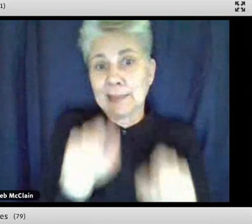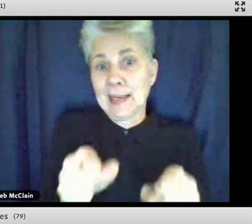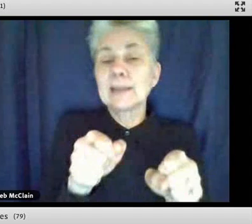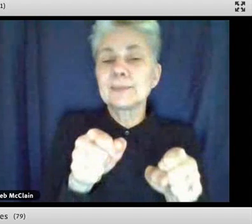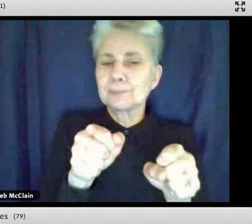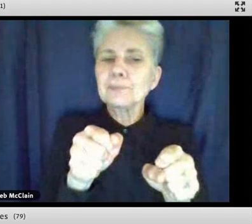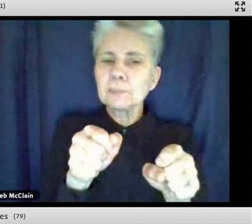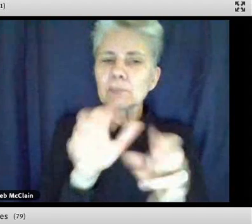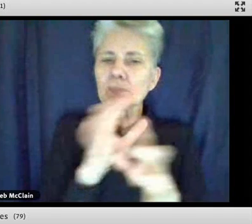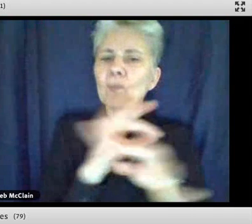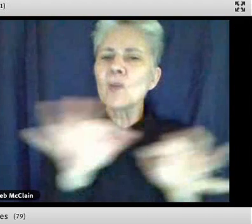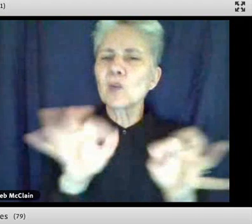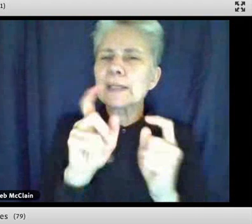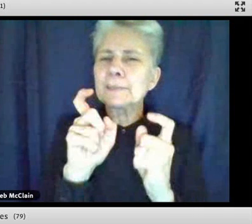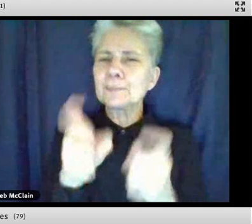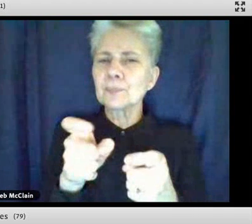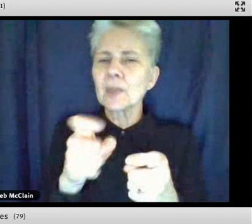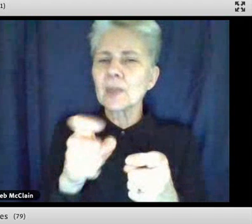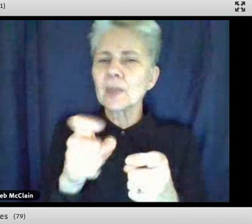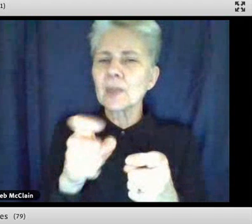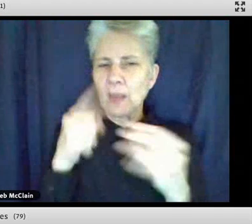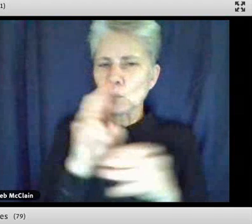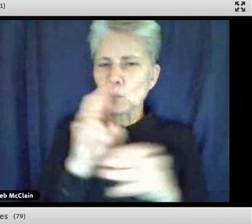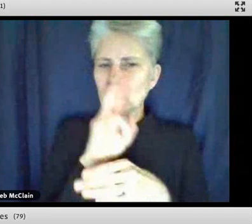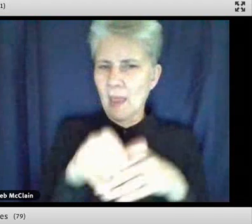it's free. So that's something to think about.